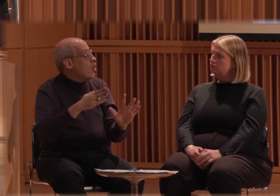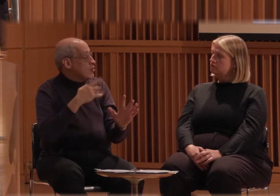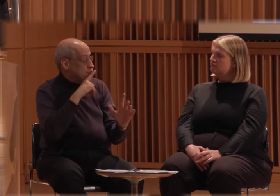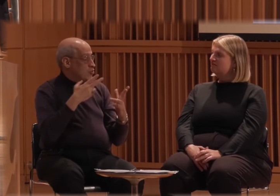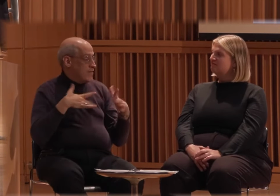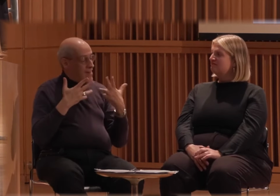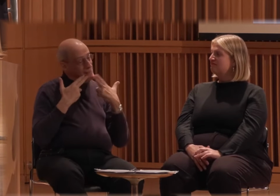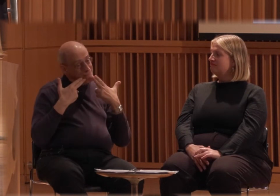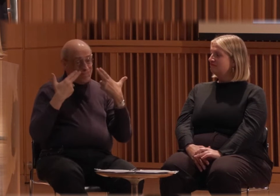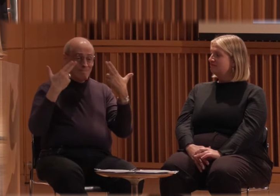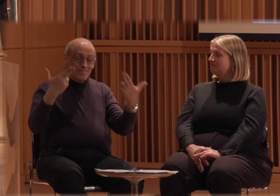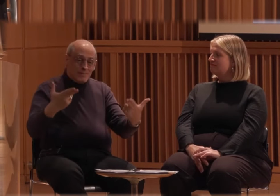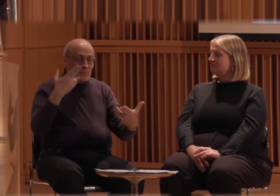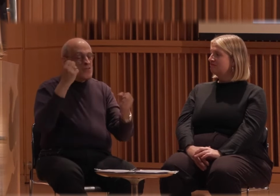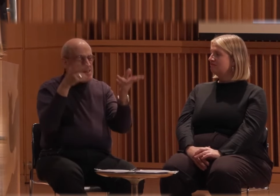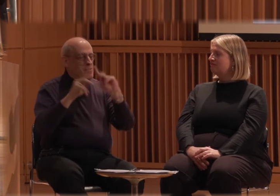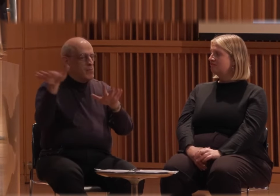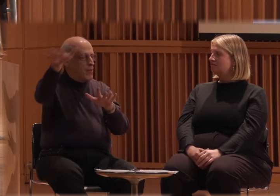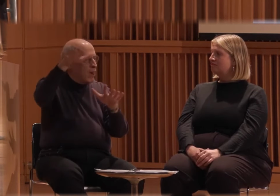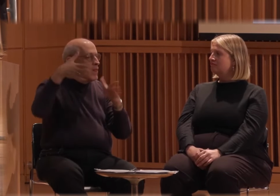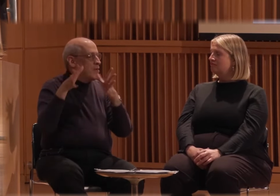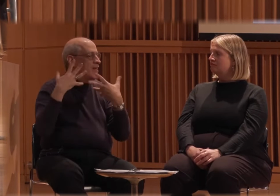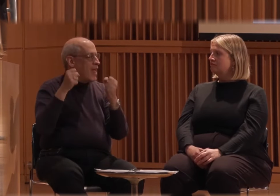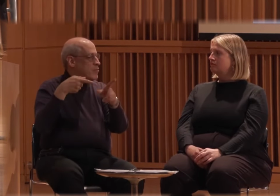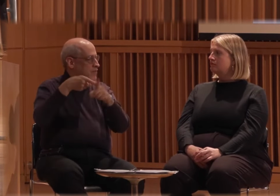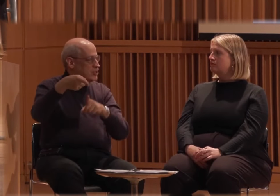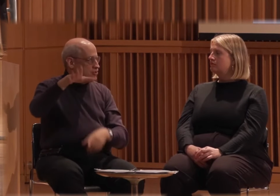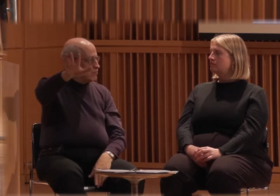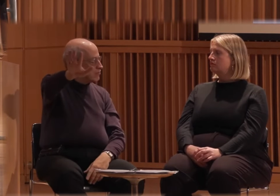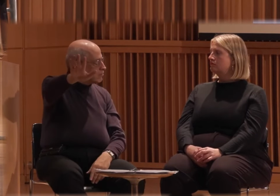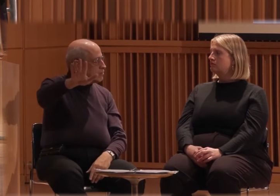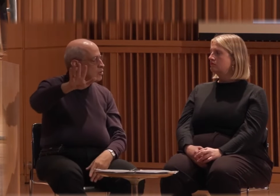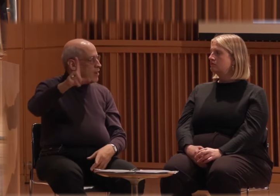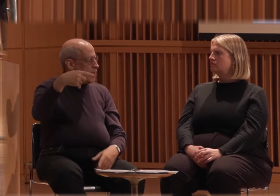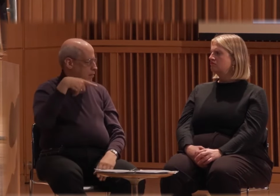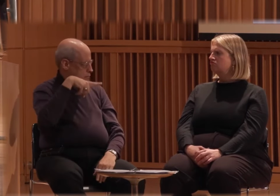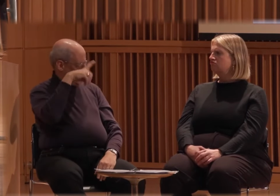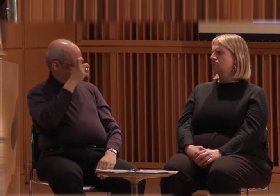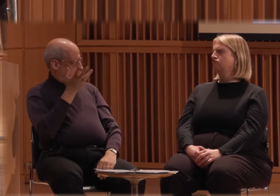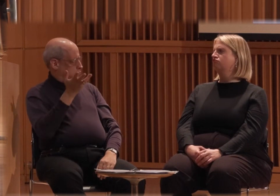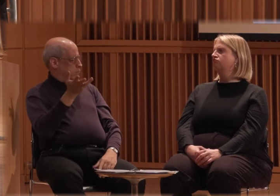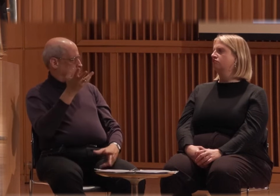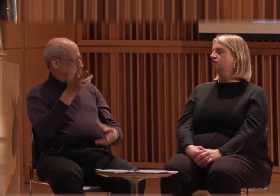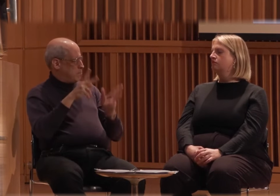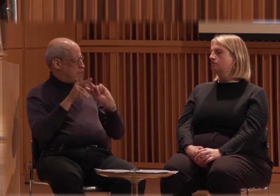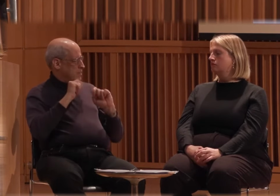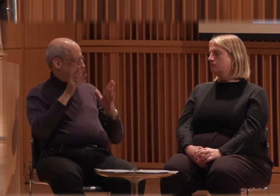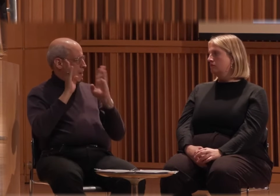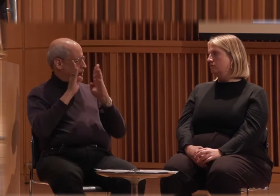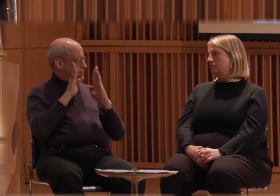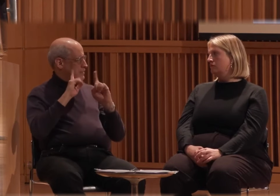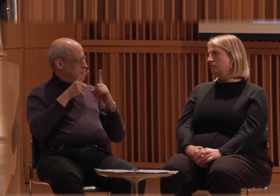I think, among a lot of people in the public health profession who were puzzled when people didn't listen to